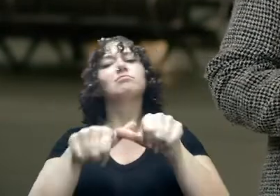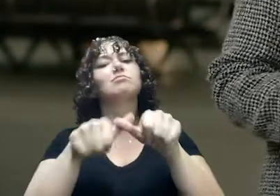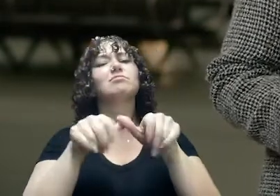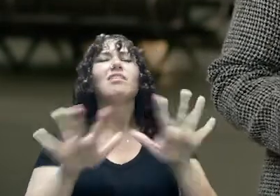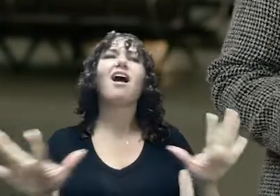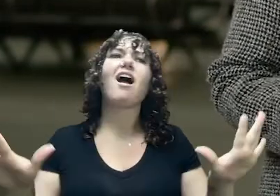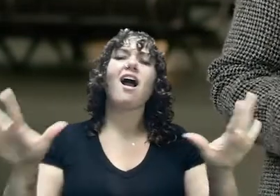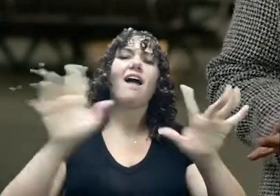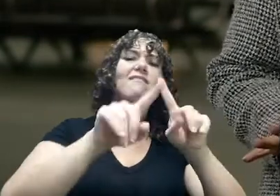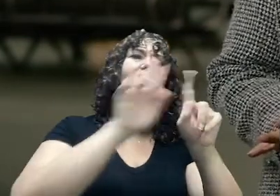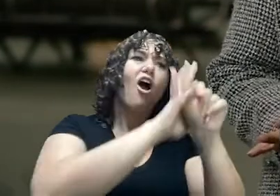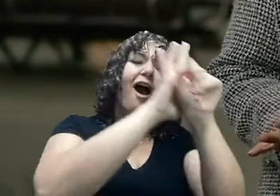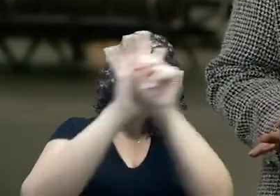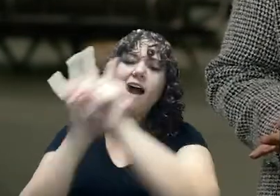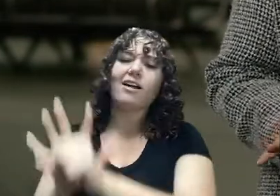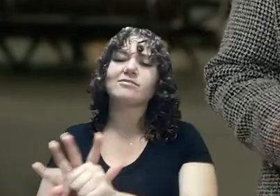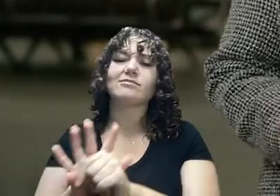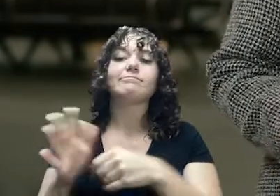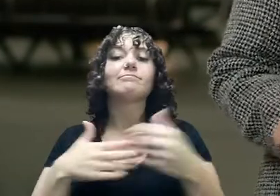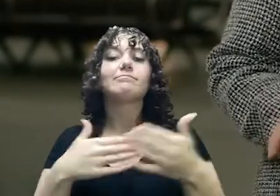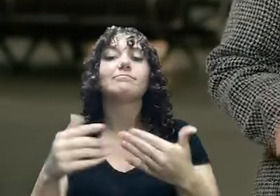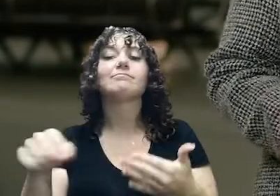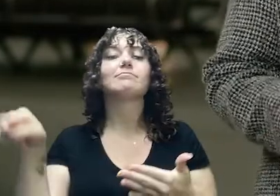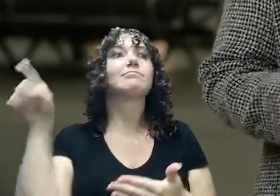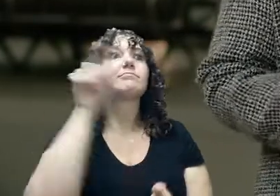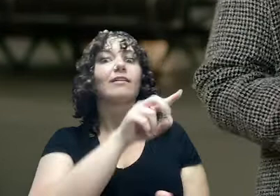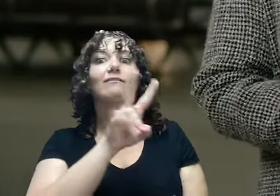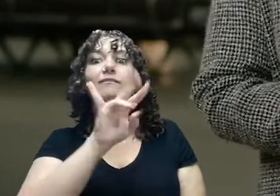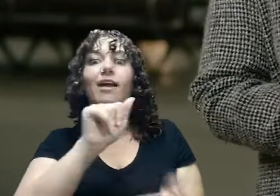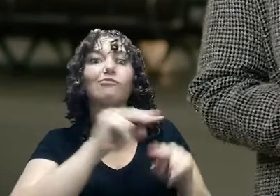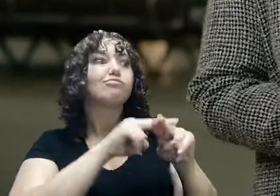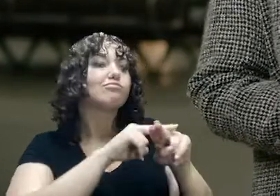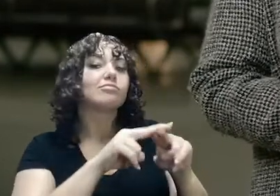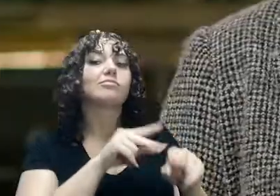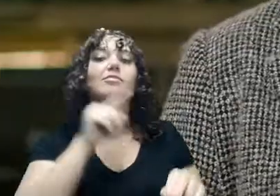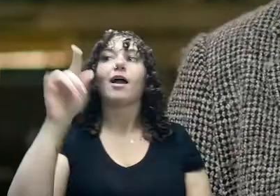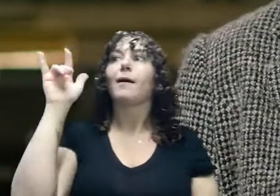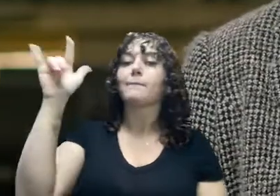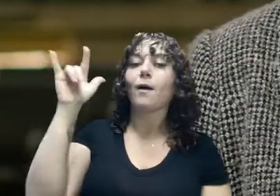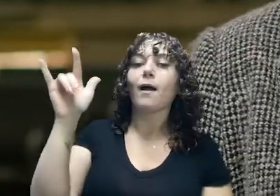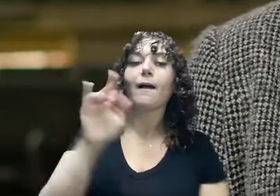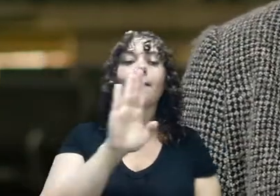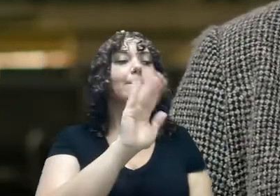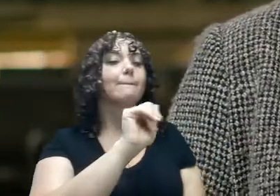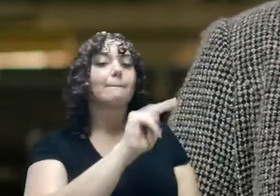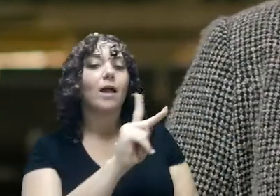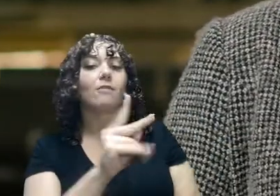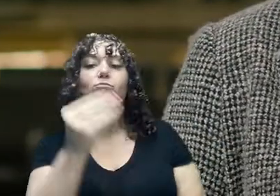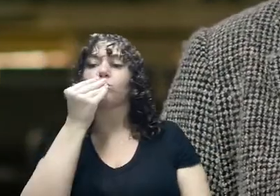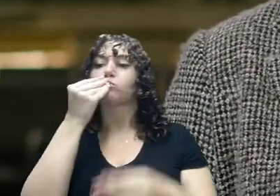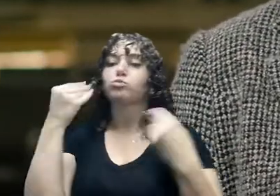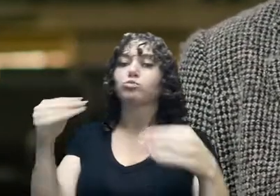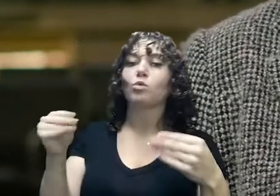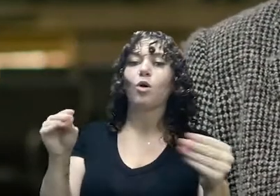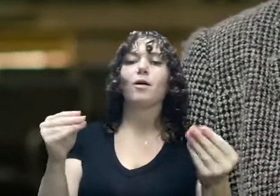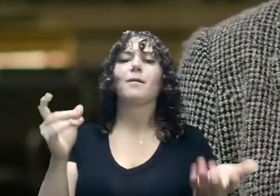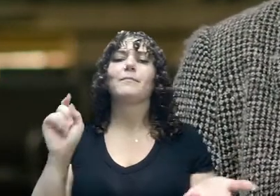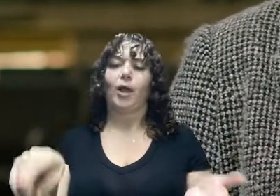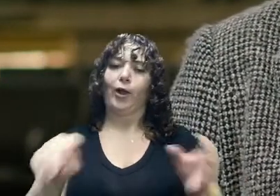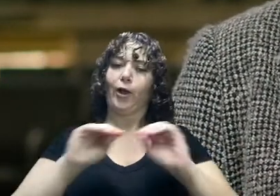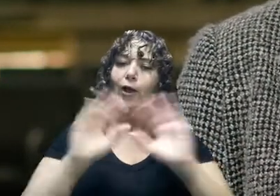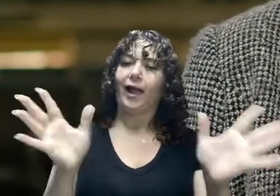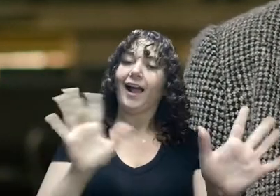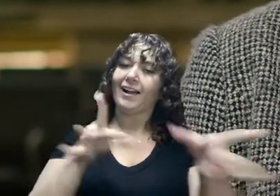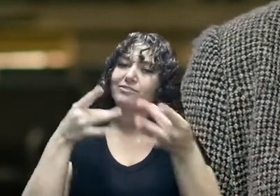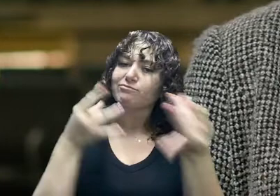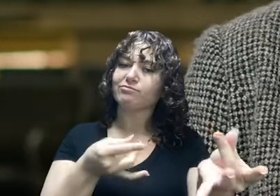that it's consistent across all areas. So whether they're at a Via Rail station or at an airport or at a bank or supermarket,